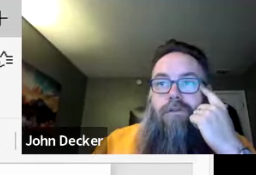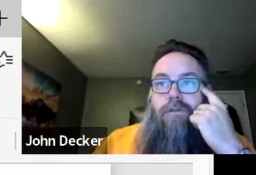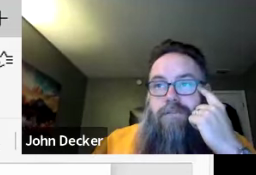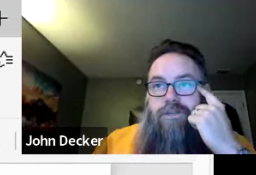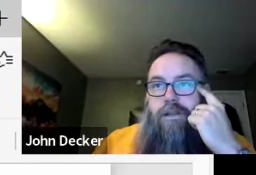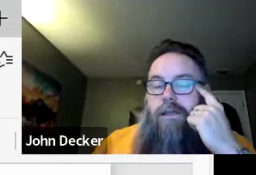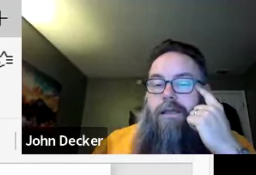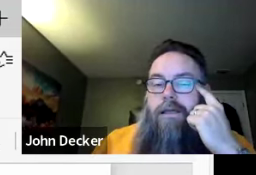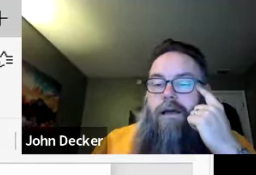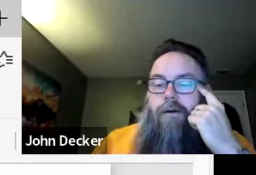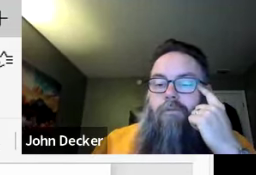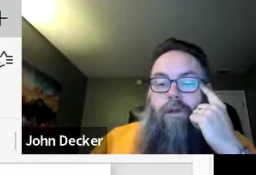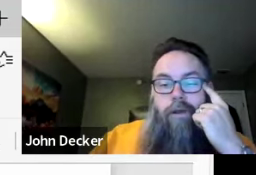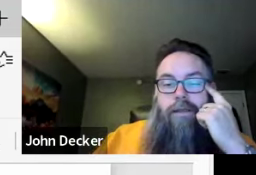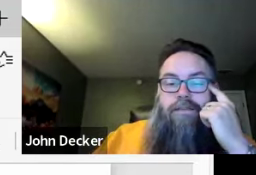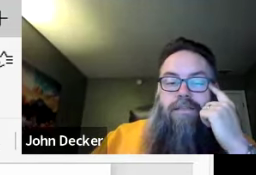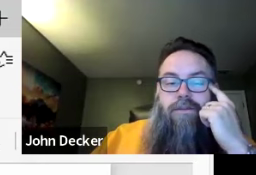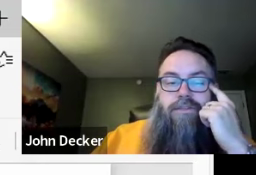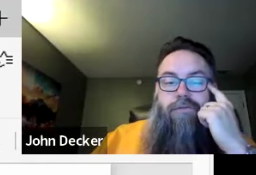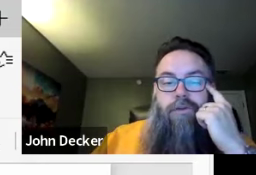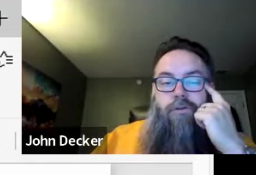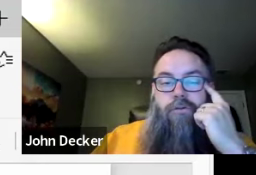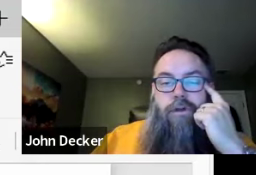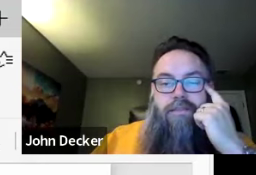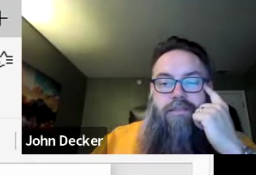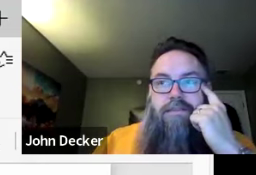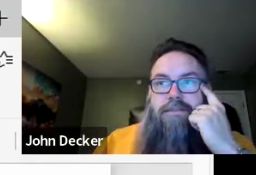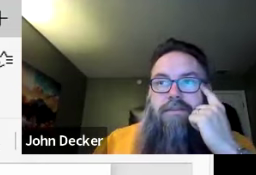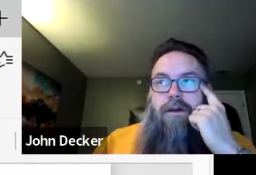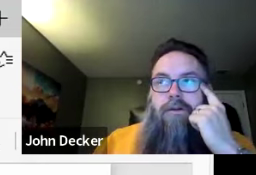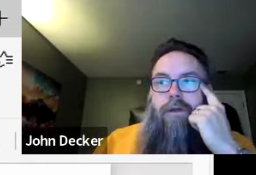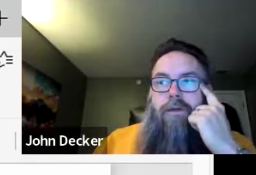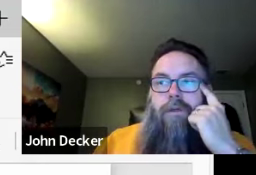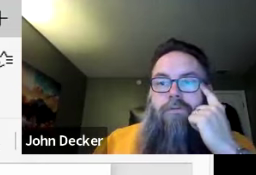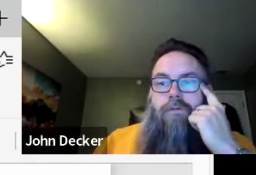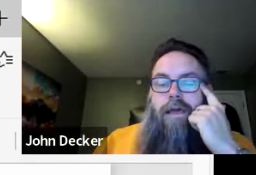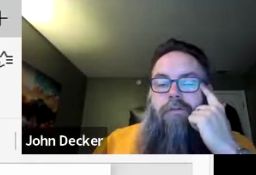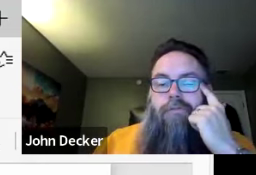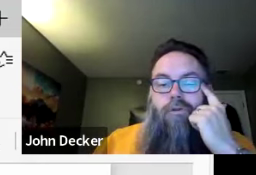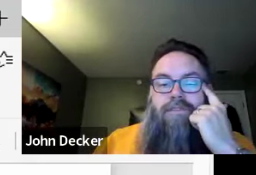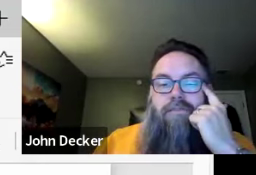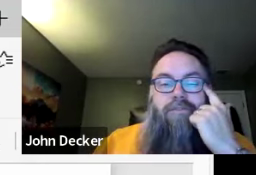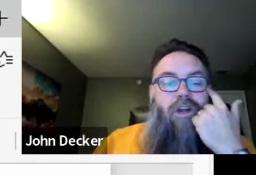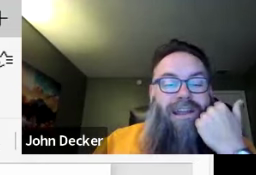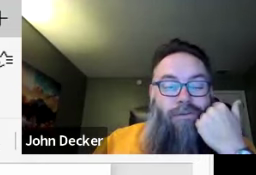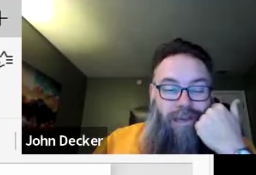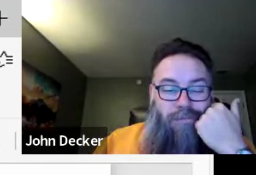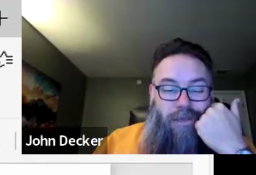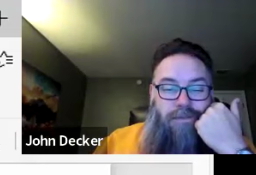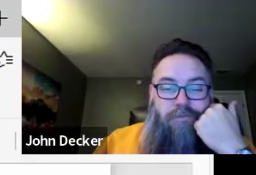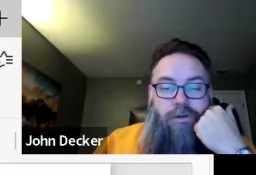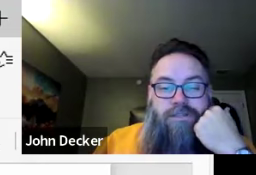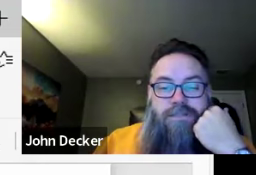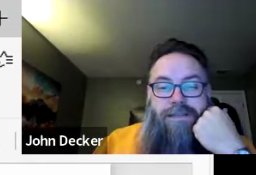of vendorization. We recognize that there's a few instances where we don't have forms that have even gone out